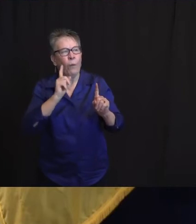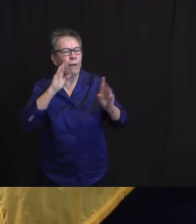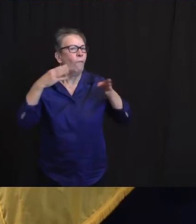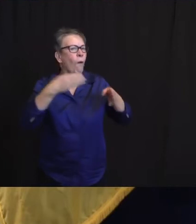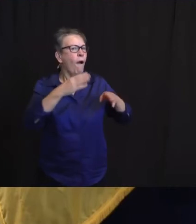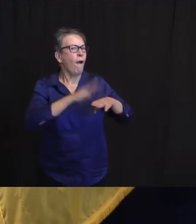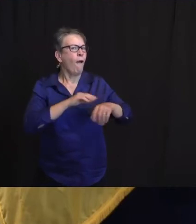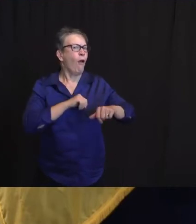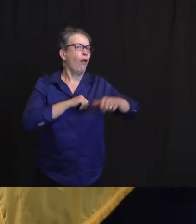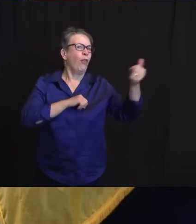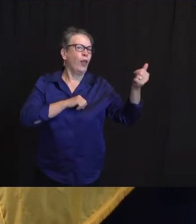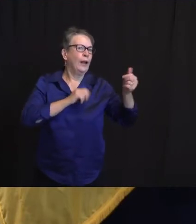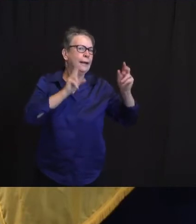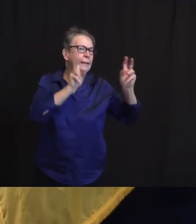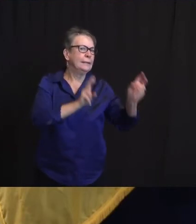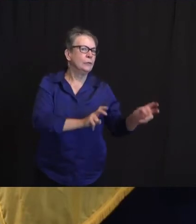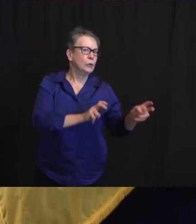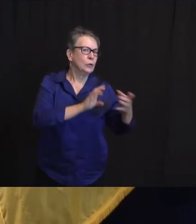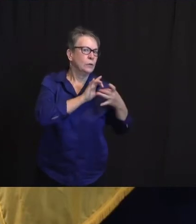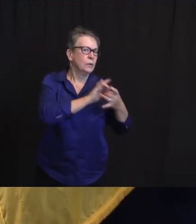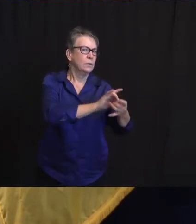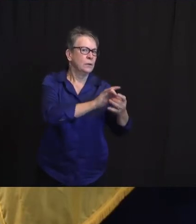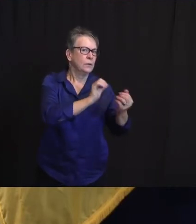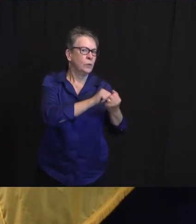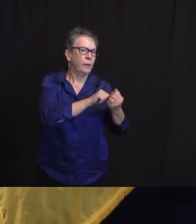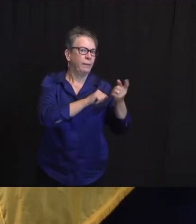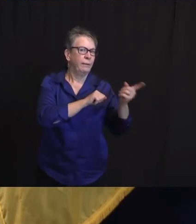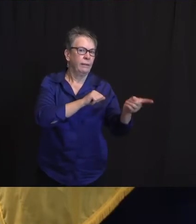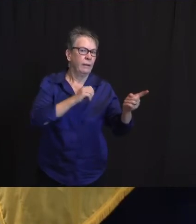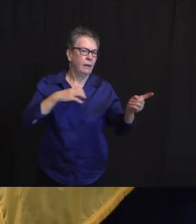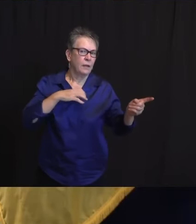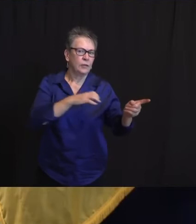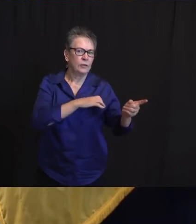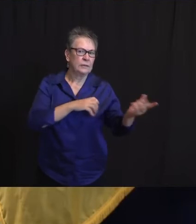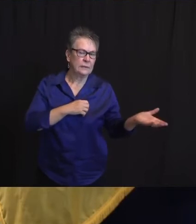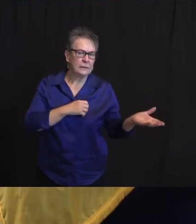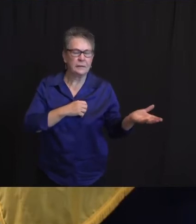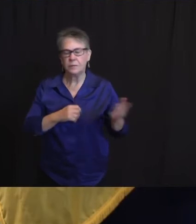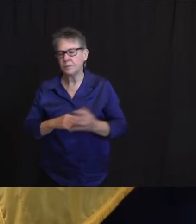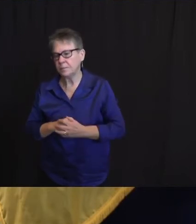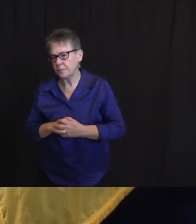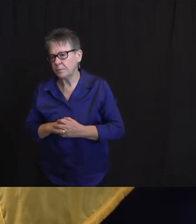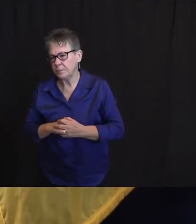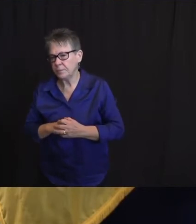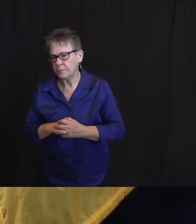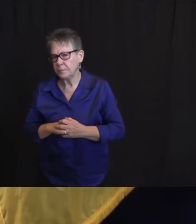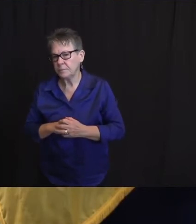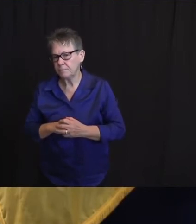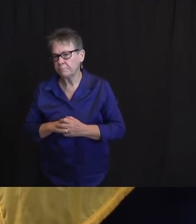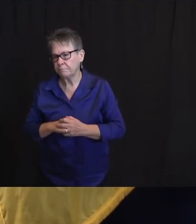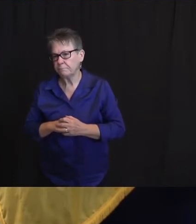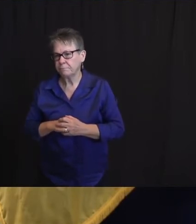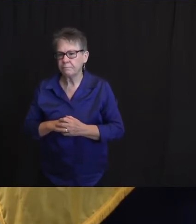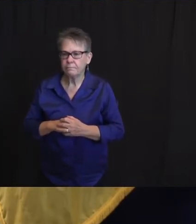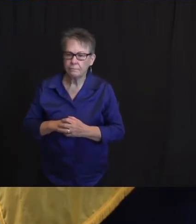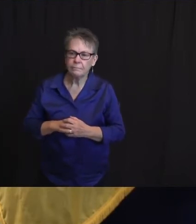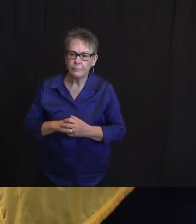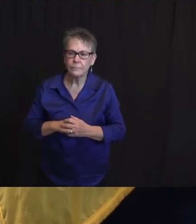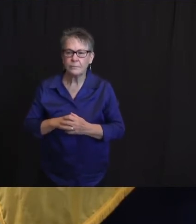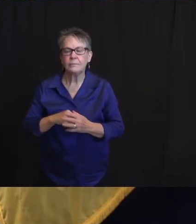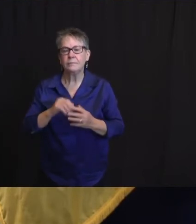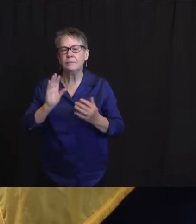scheduled, unless you were aware of one that either of you are aware. So with that, tentatively tomorrow, electronically Wednesday at 1.